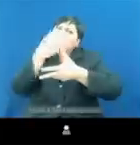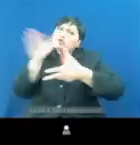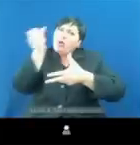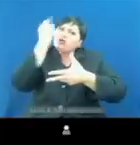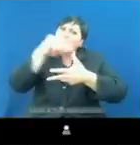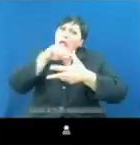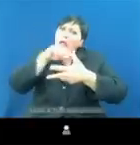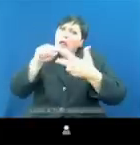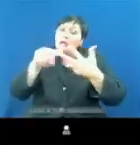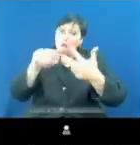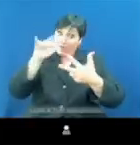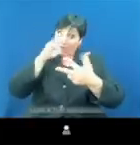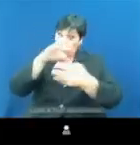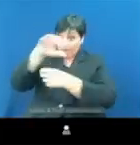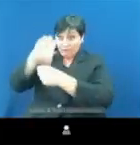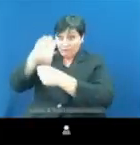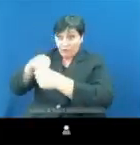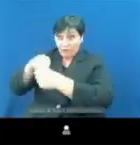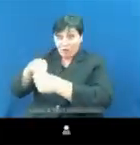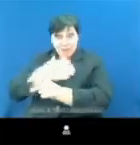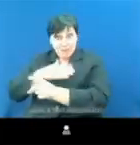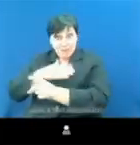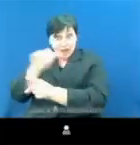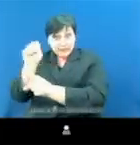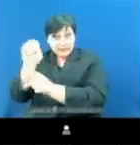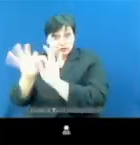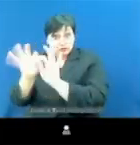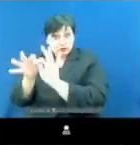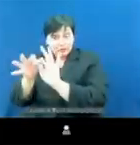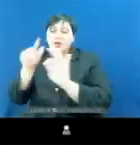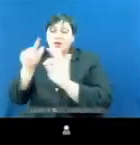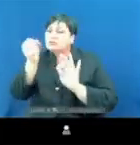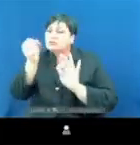would need to find out what they mean, look them up.